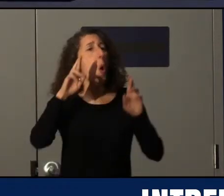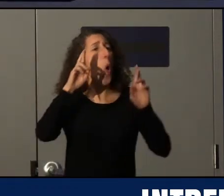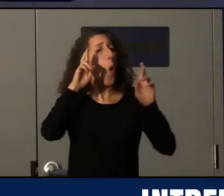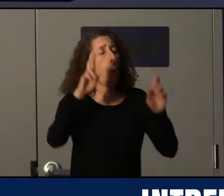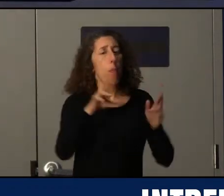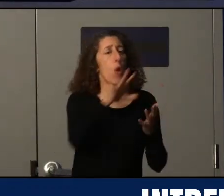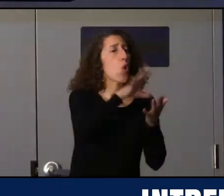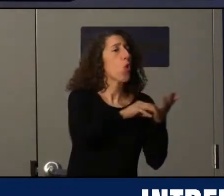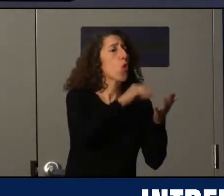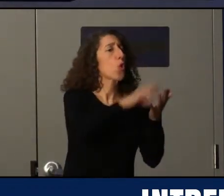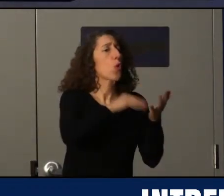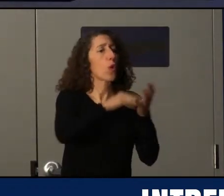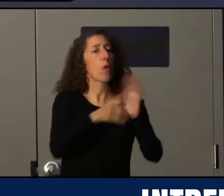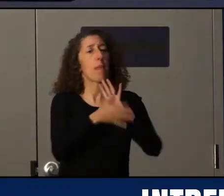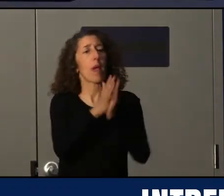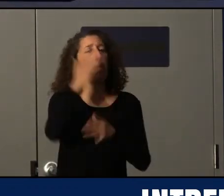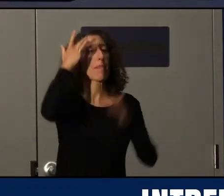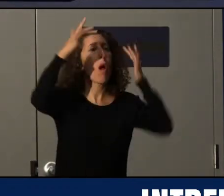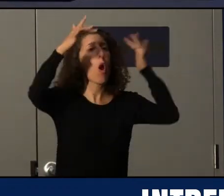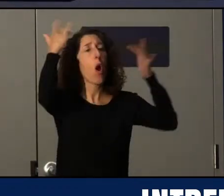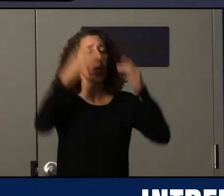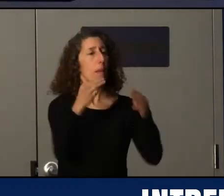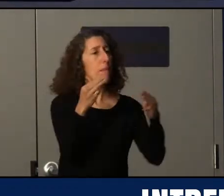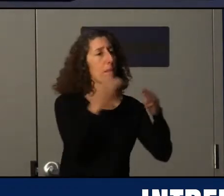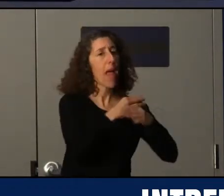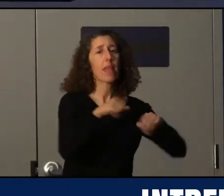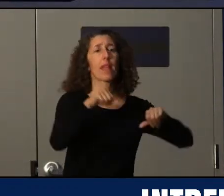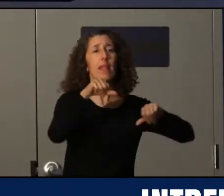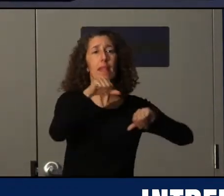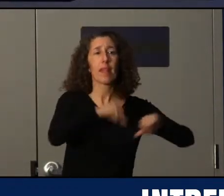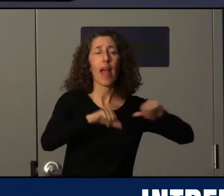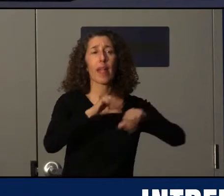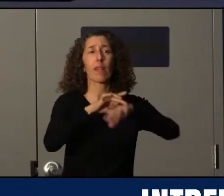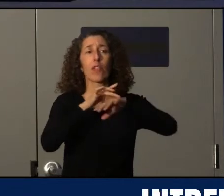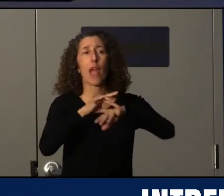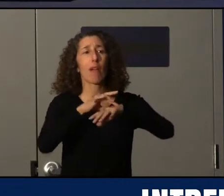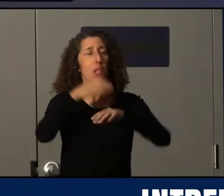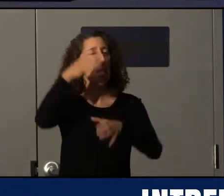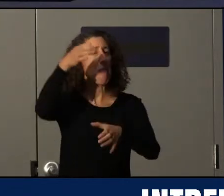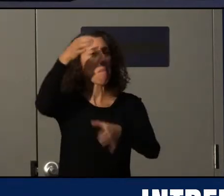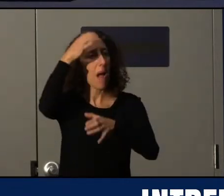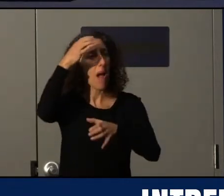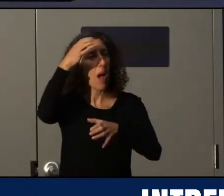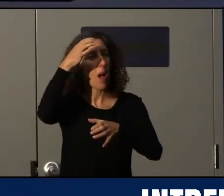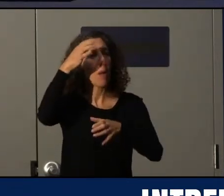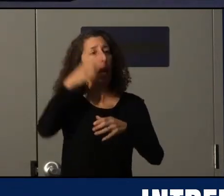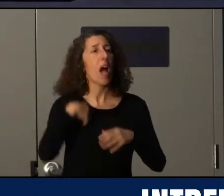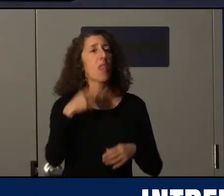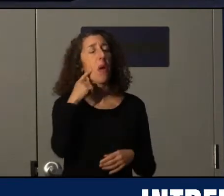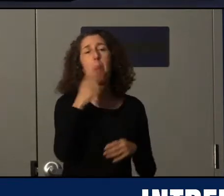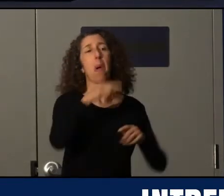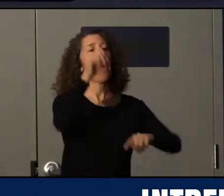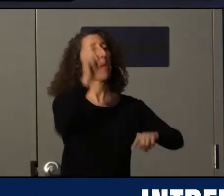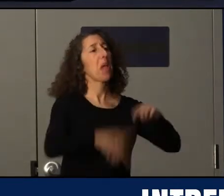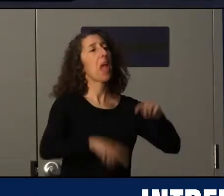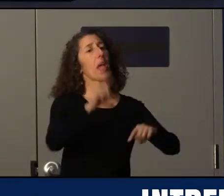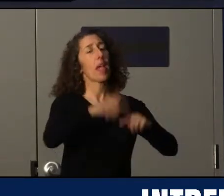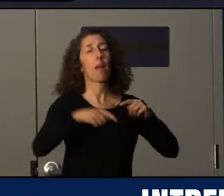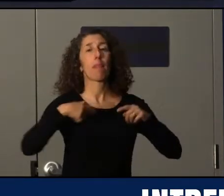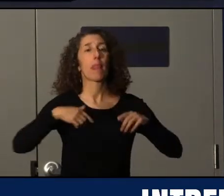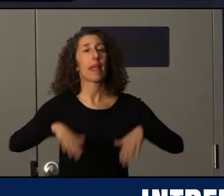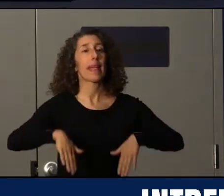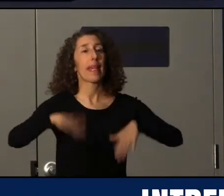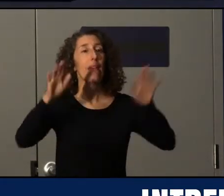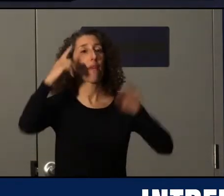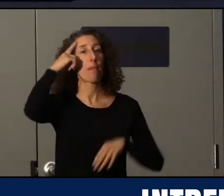mission specialist and do all of that. And so I gave up on that dream. And then in my late 30s, somebody said, NASA's